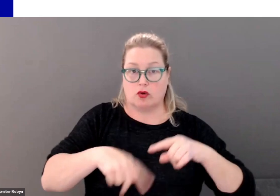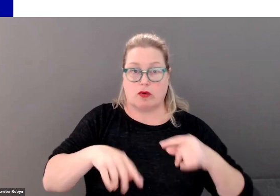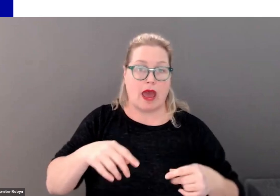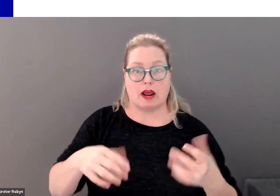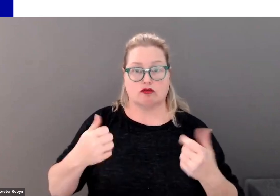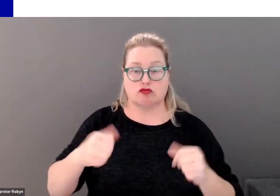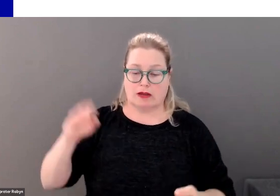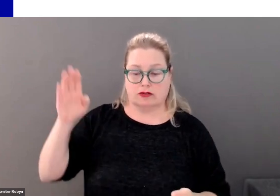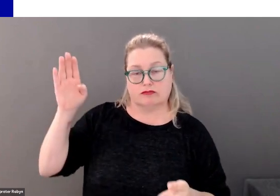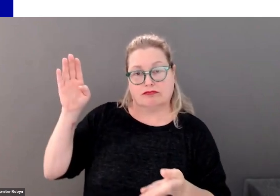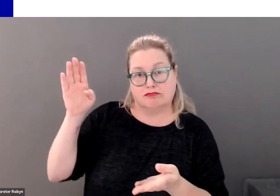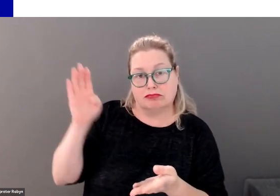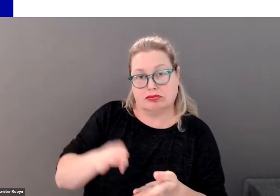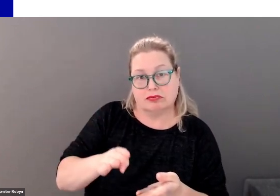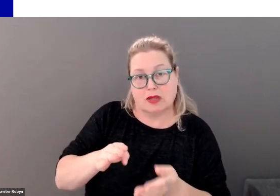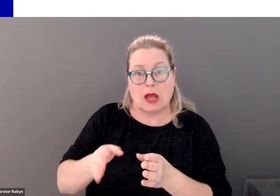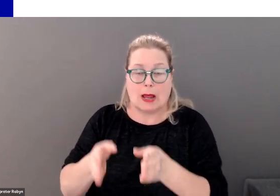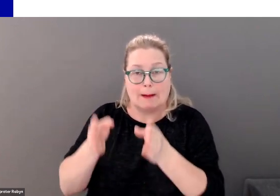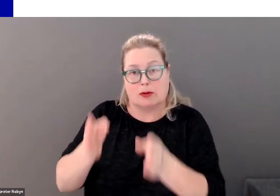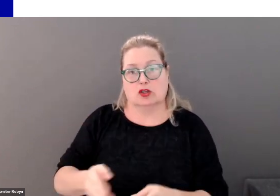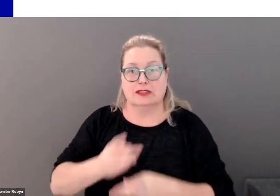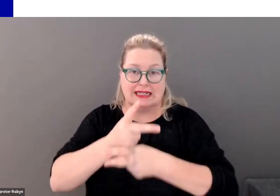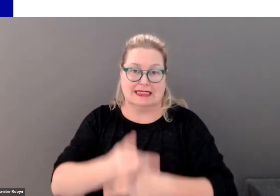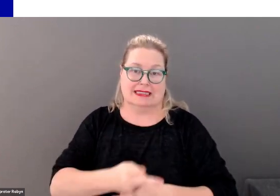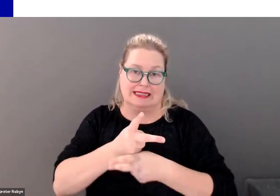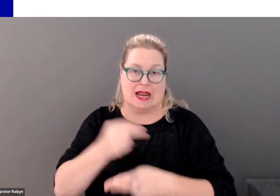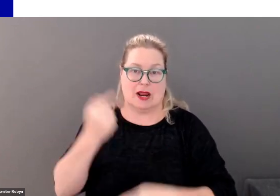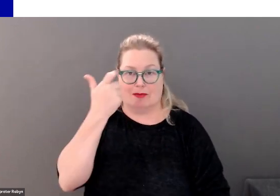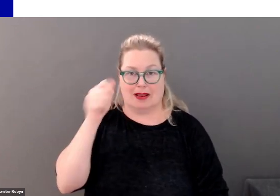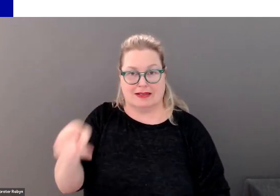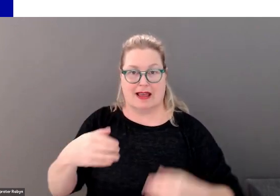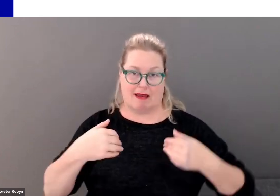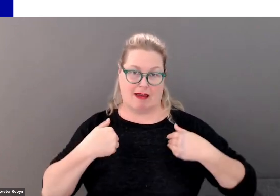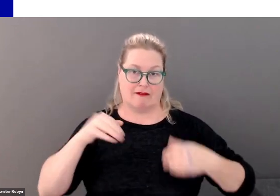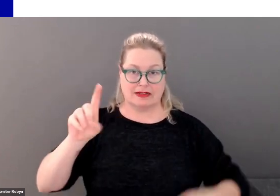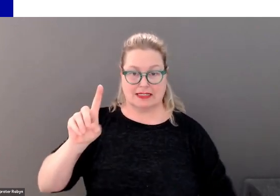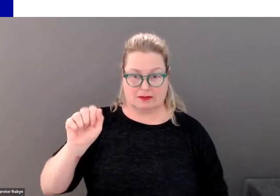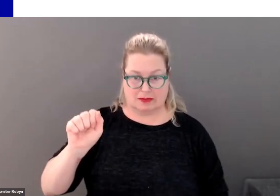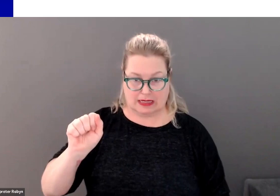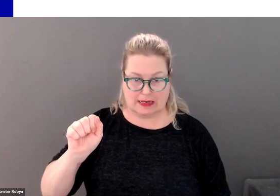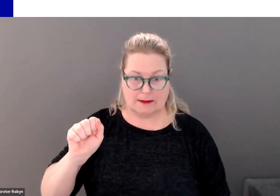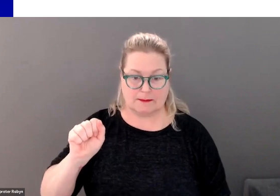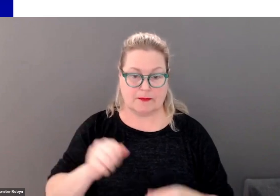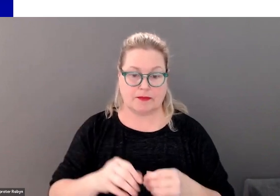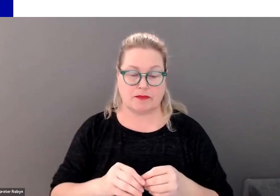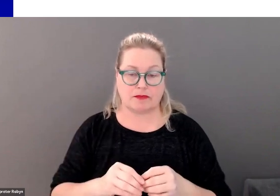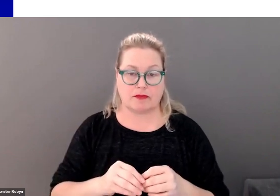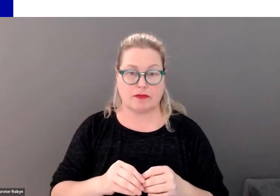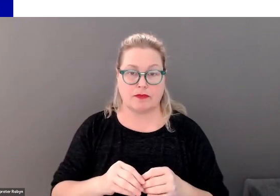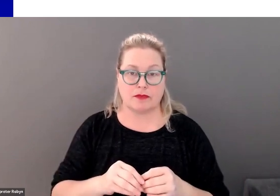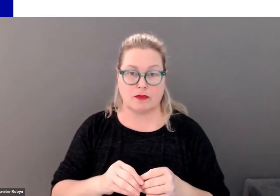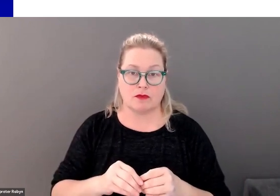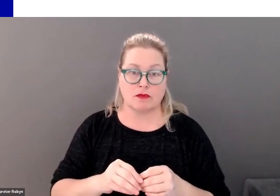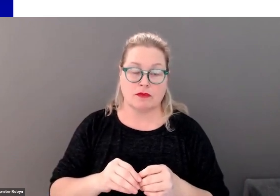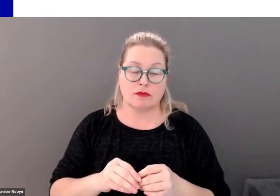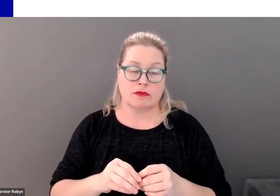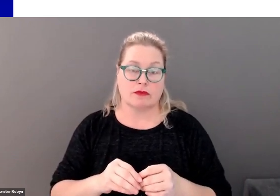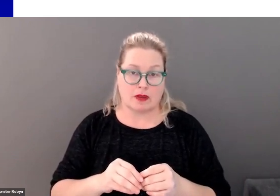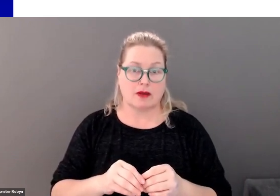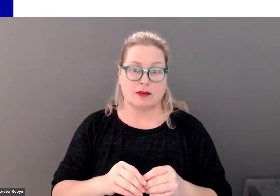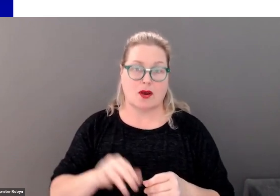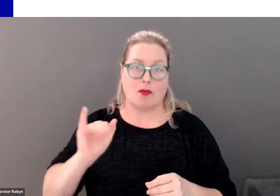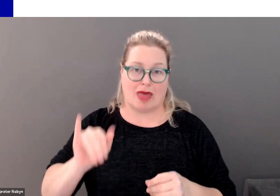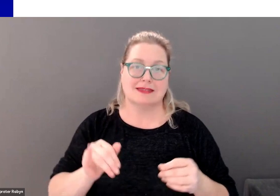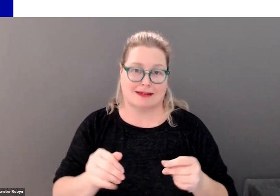value extension on the basis of disability, to deny or afford an unequal opportunity for a benefit or service. So that's a